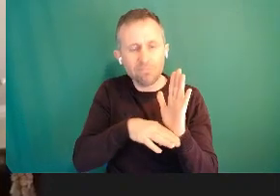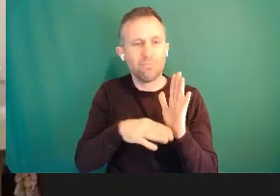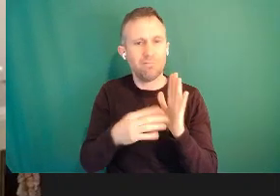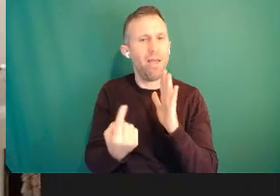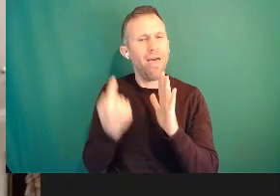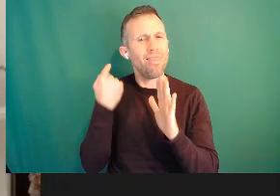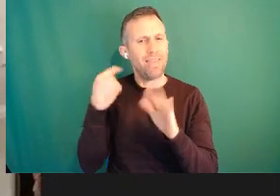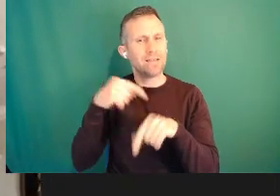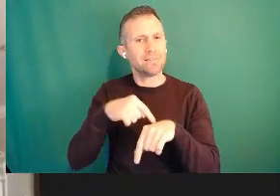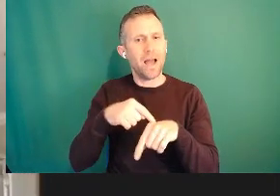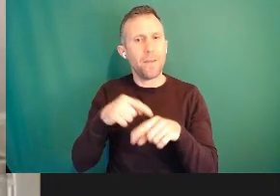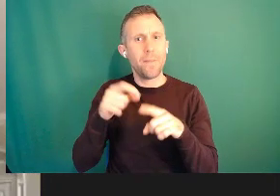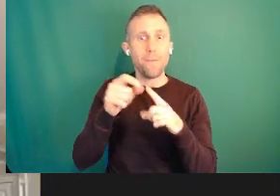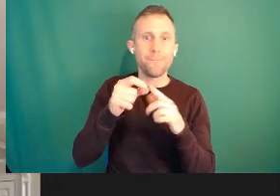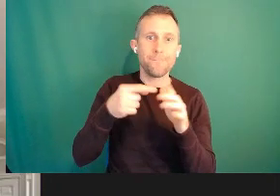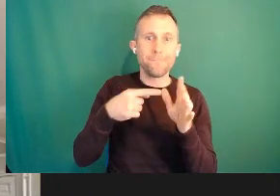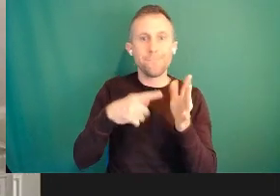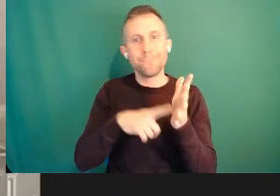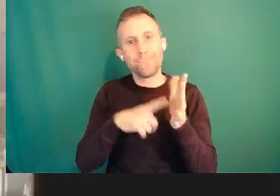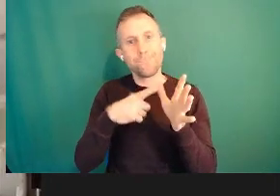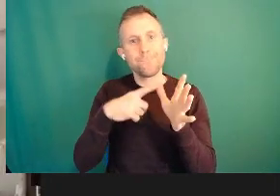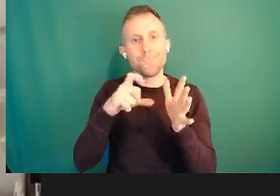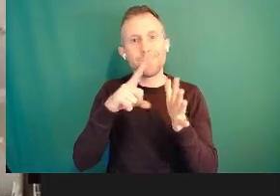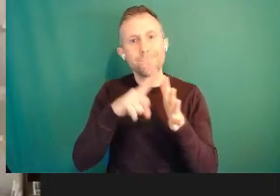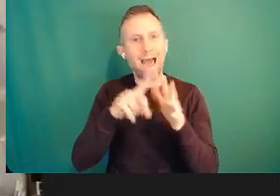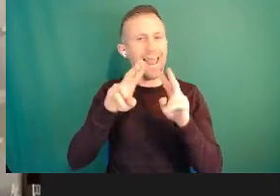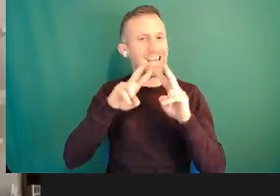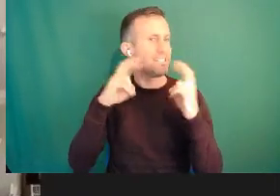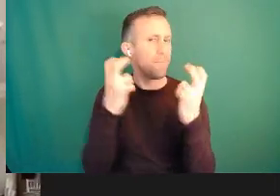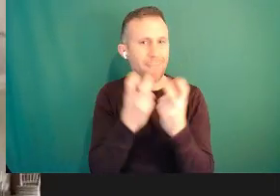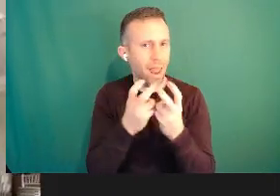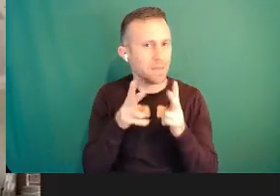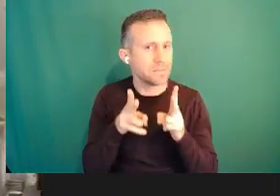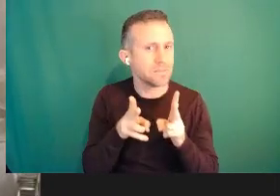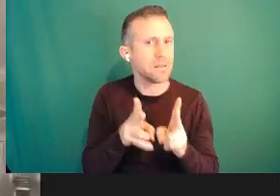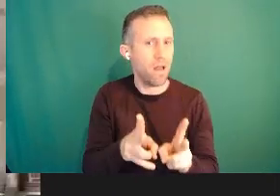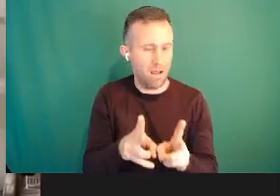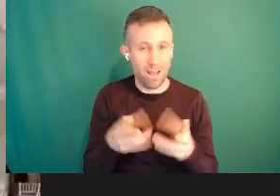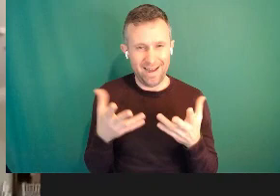it would have been incredibly grand and of a massive